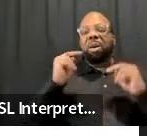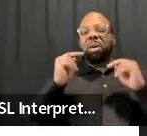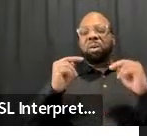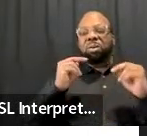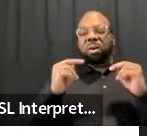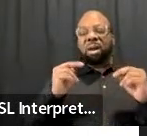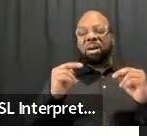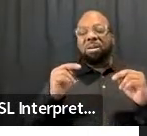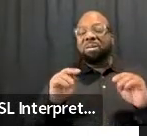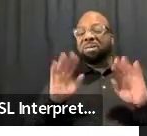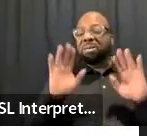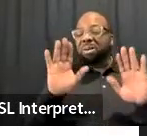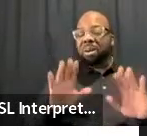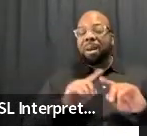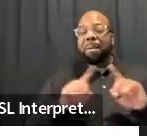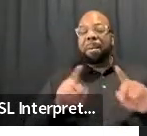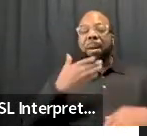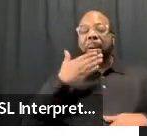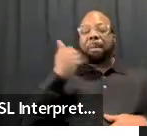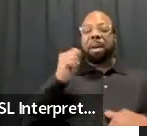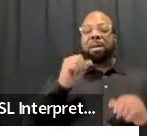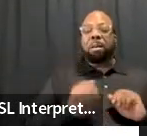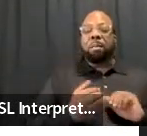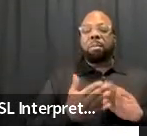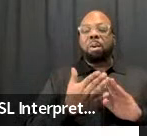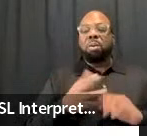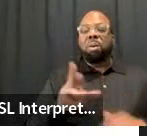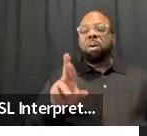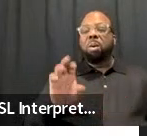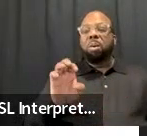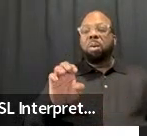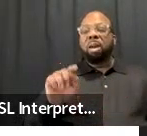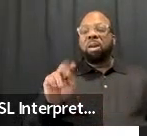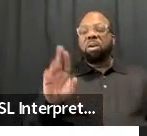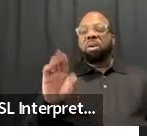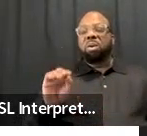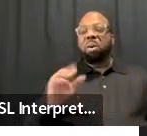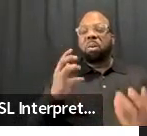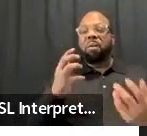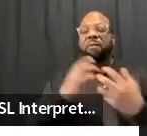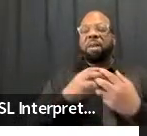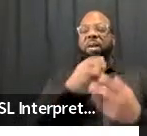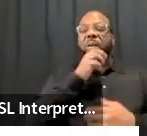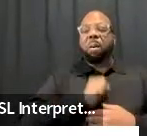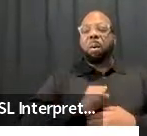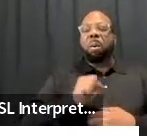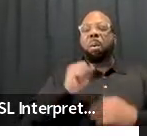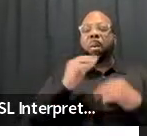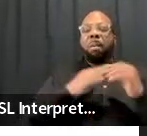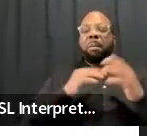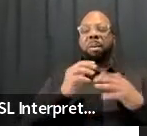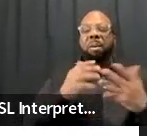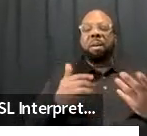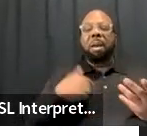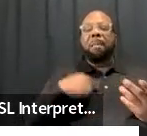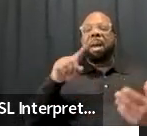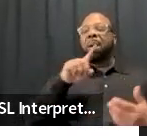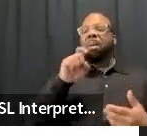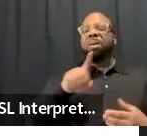that one of the best approaches would be to retrofit the old buildings, and there's empty office buildings. So I don't know how much, my question really